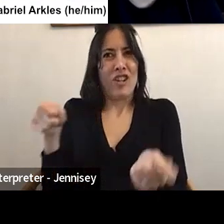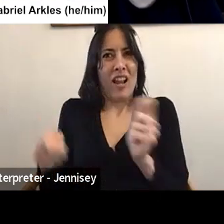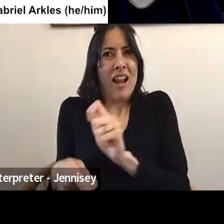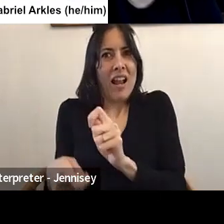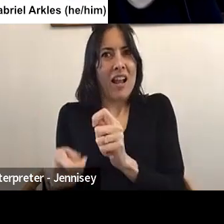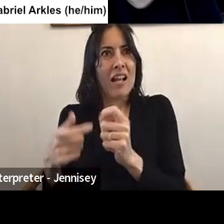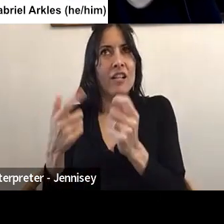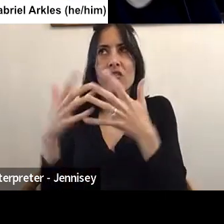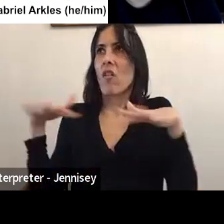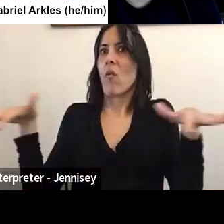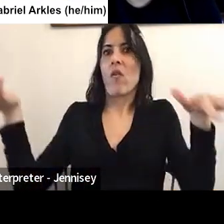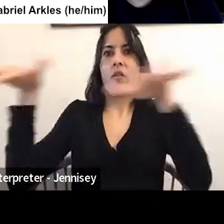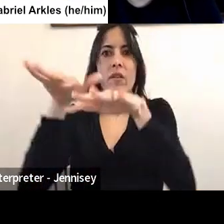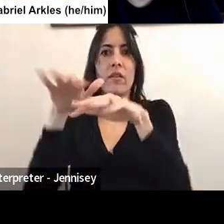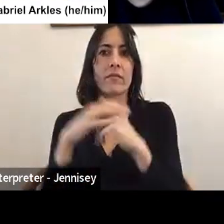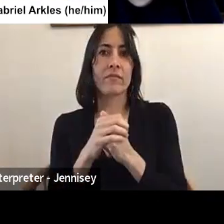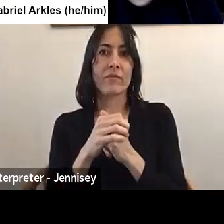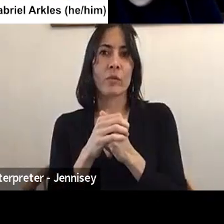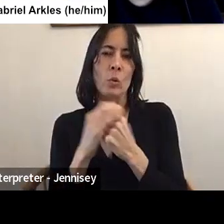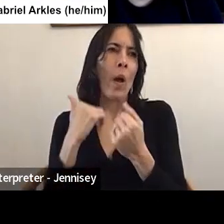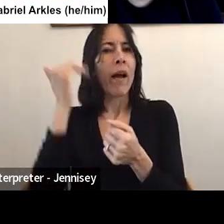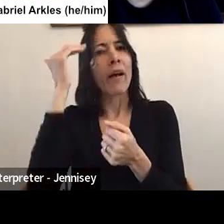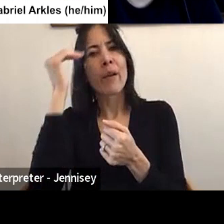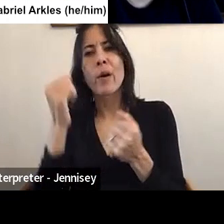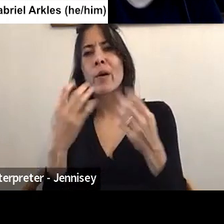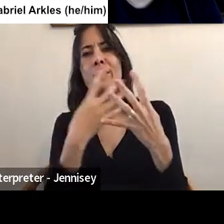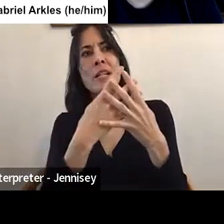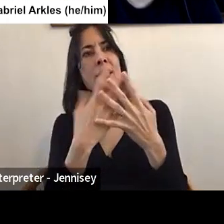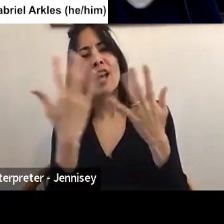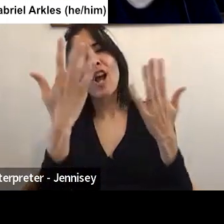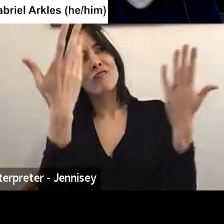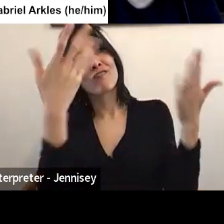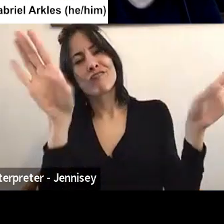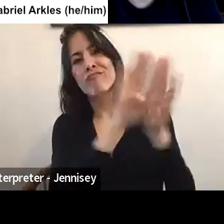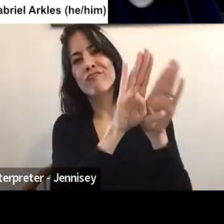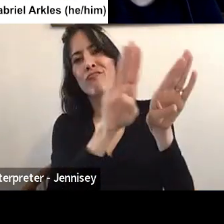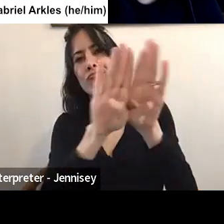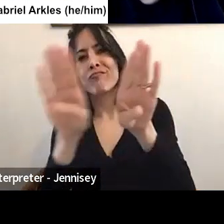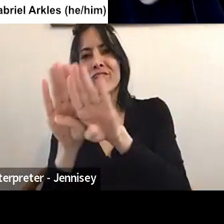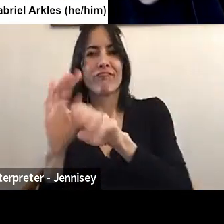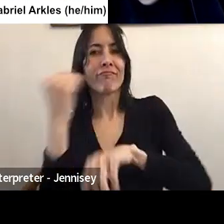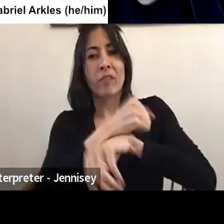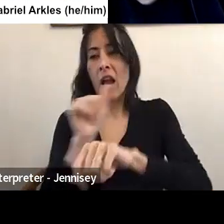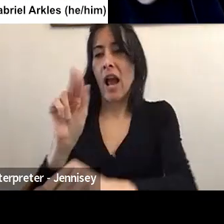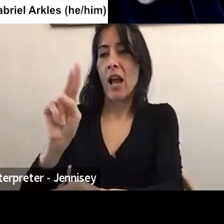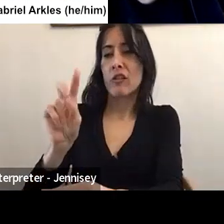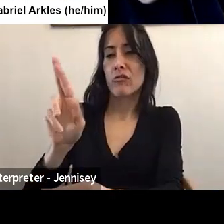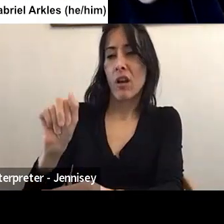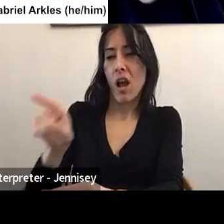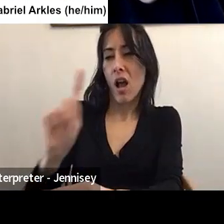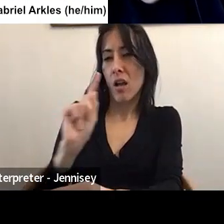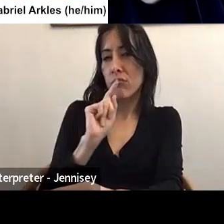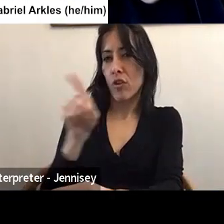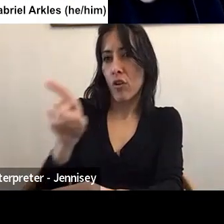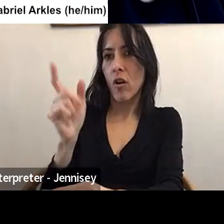abolition. I'm a realist when it comes to these things, right? And Andrea, I'm sure you were incarcerated during that time period too when the crack